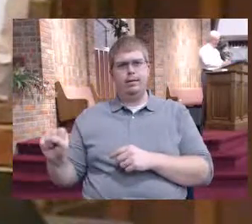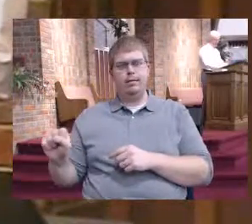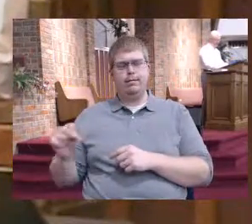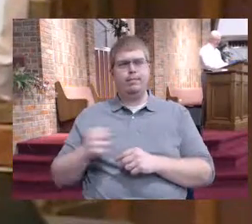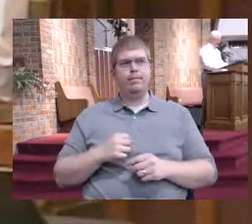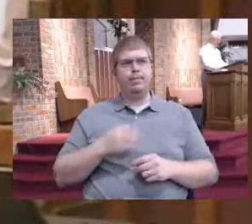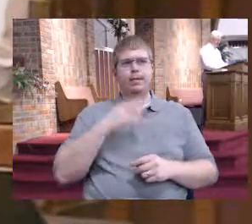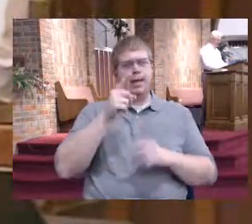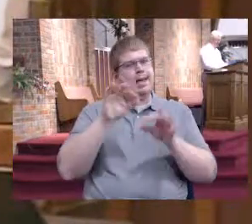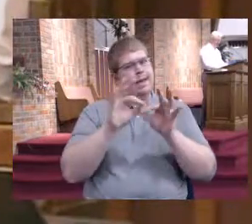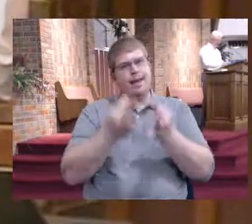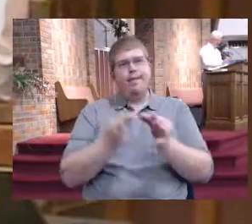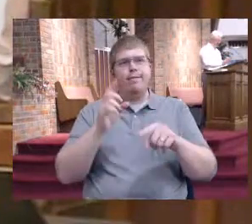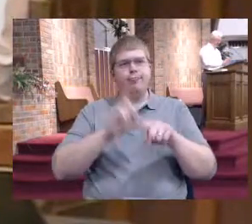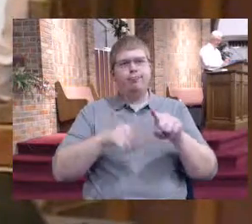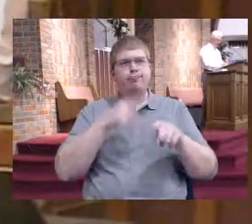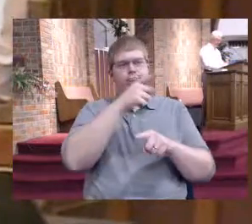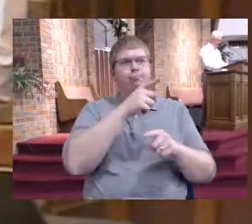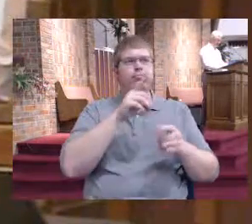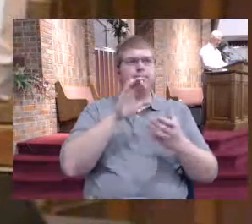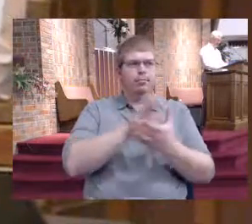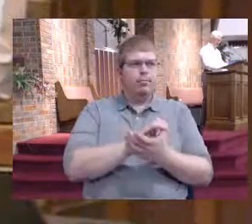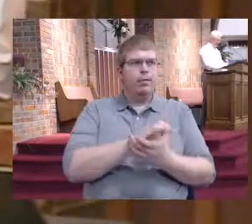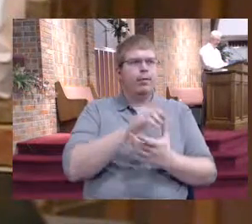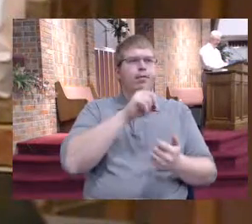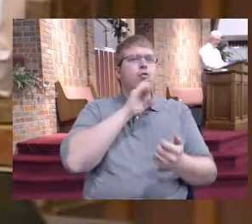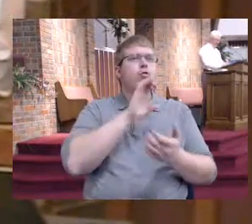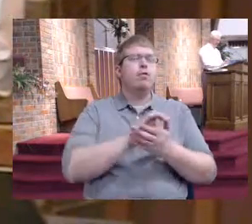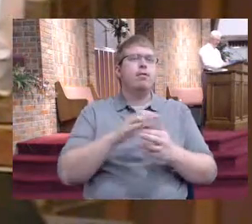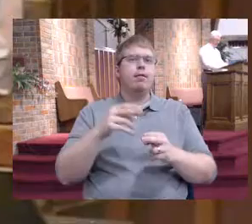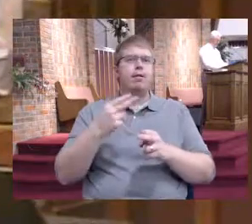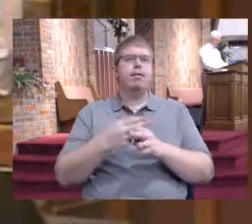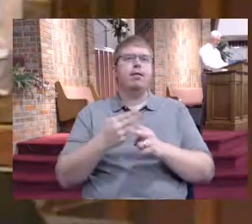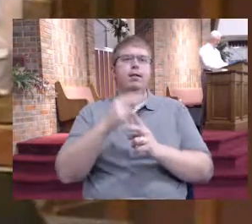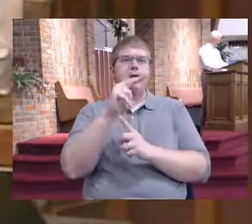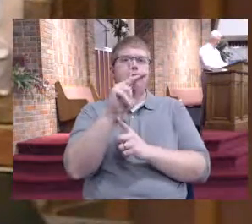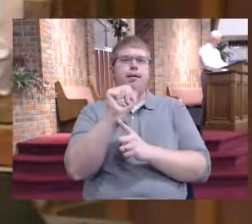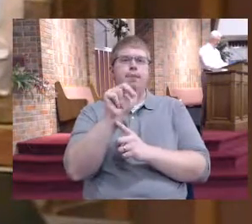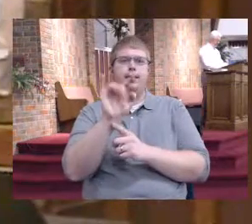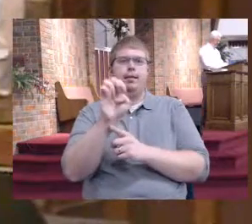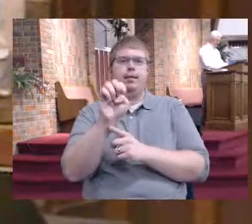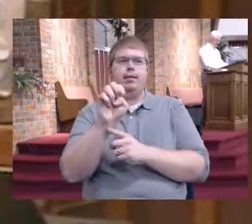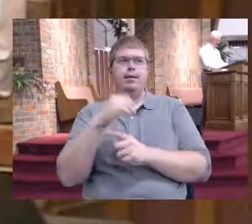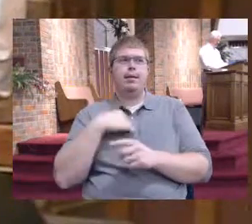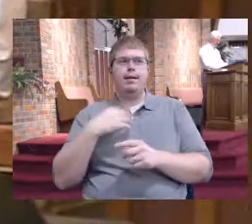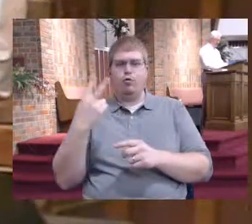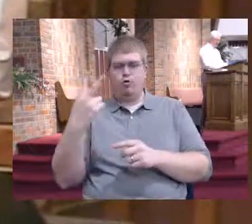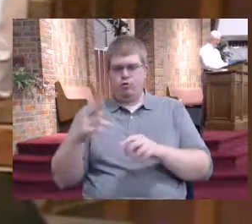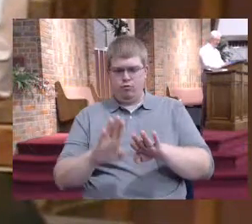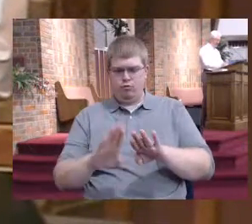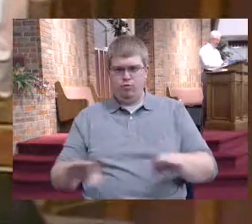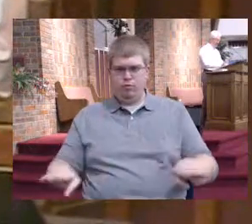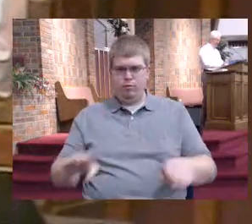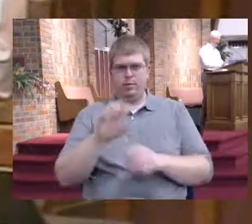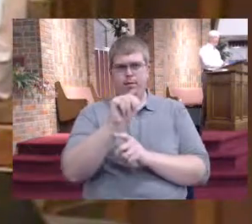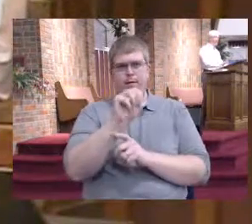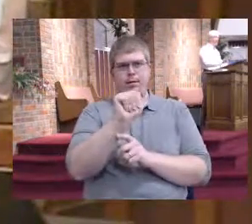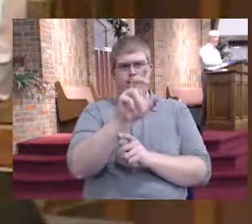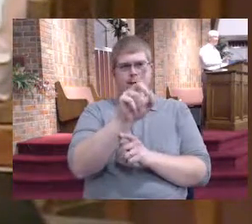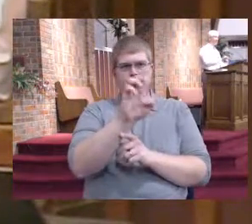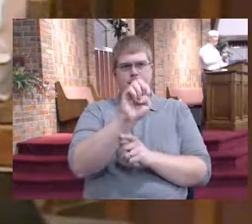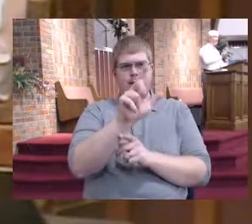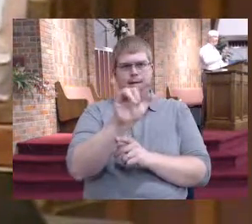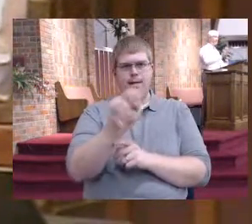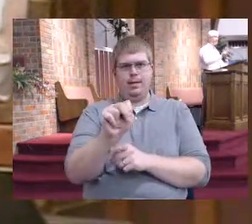be here with us. He is married. His wife's Katie. They have two children, Madeline Jane and Francis Martin. Madeline's